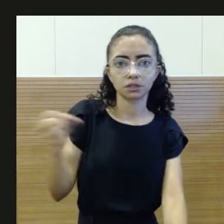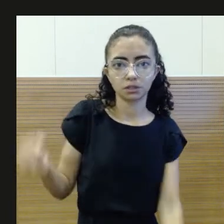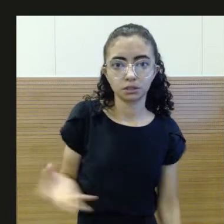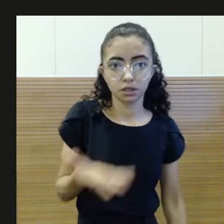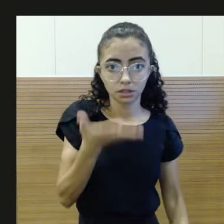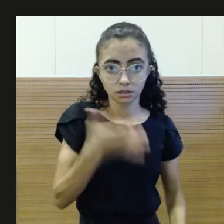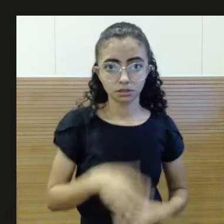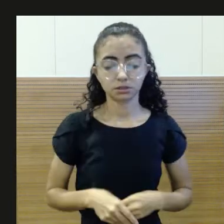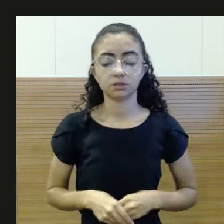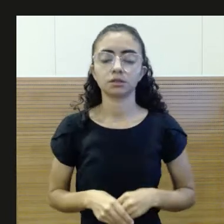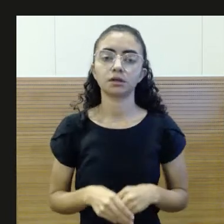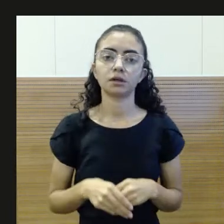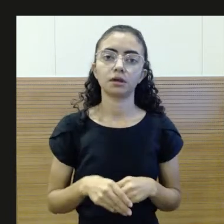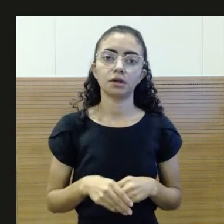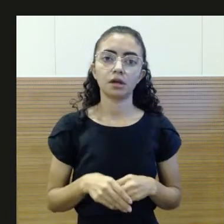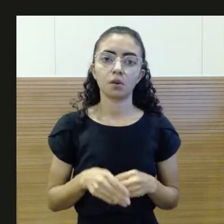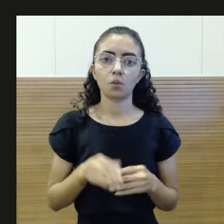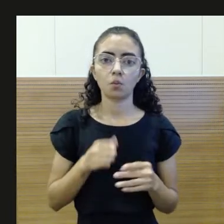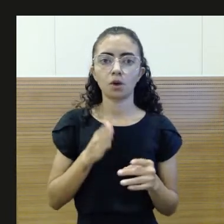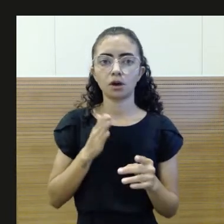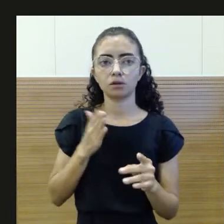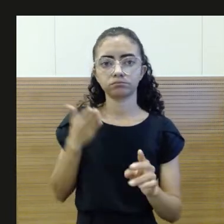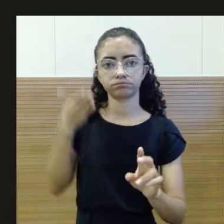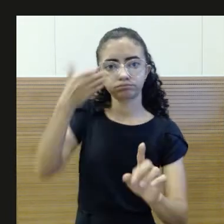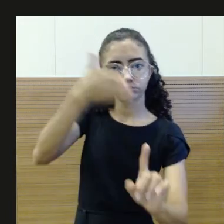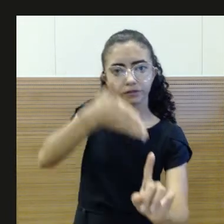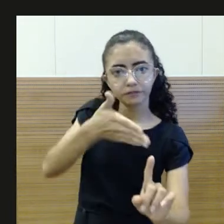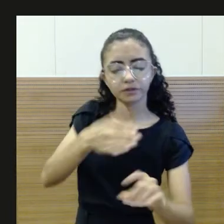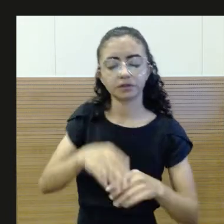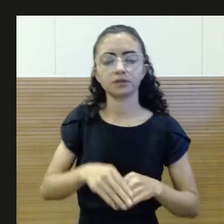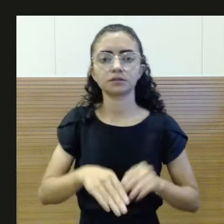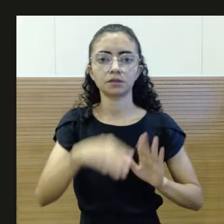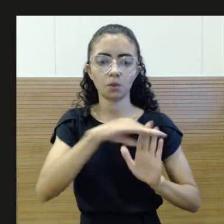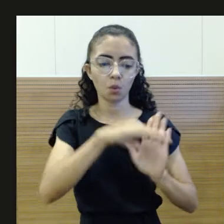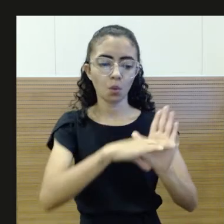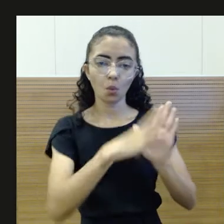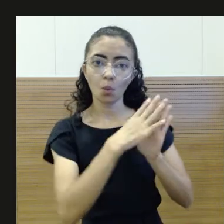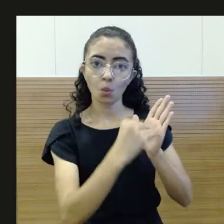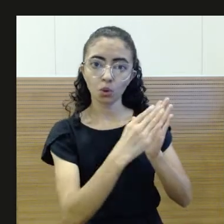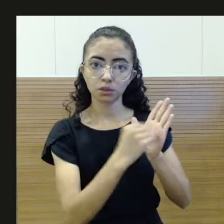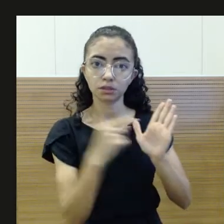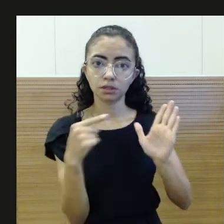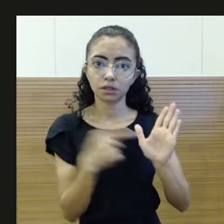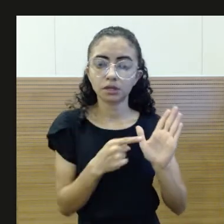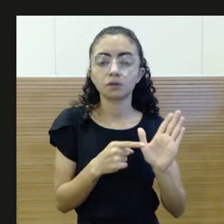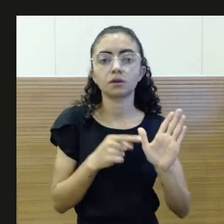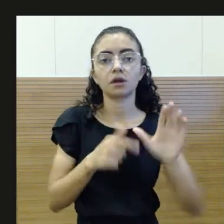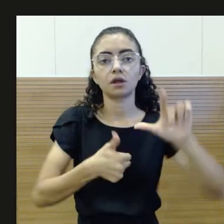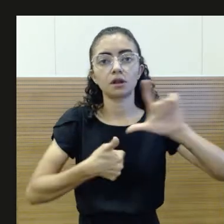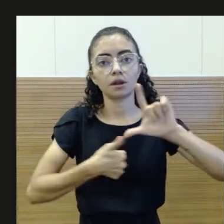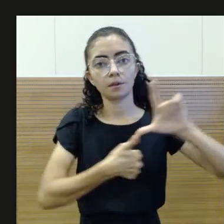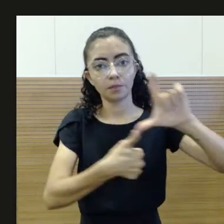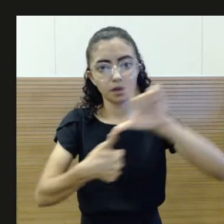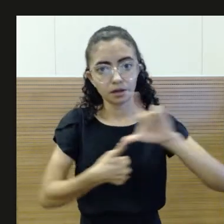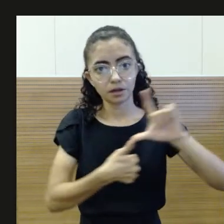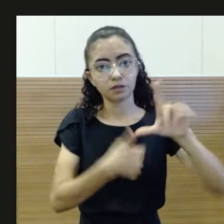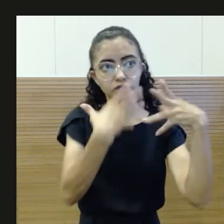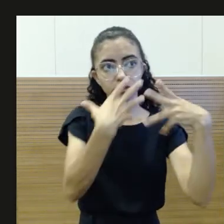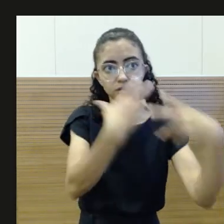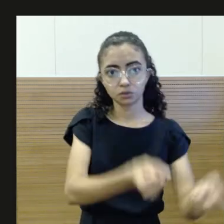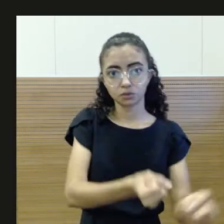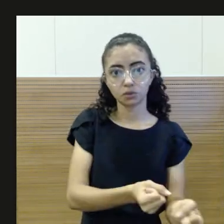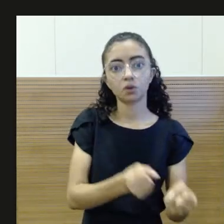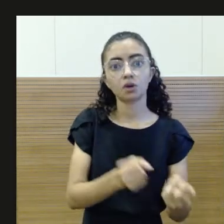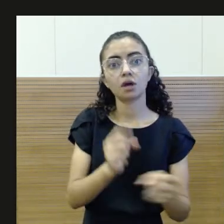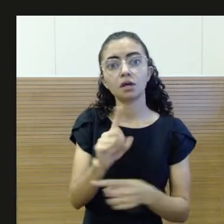America, and then FAO as well for the region. And we created our